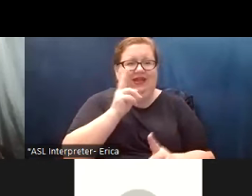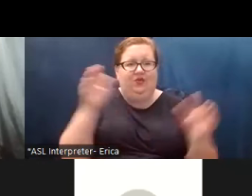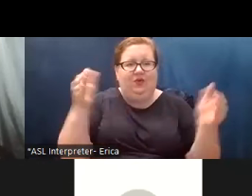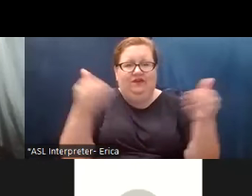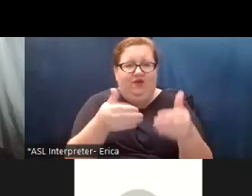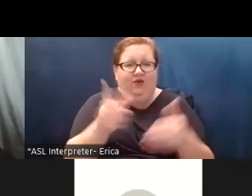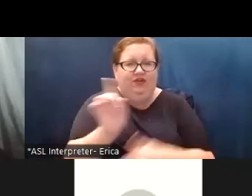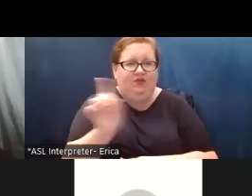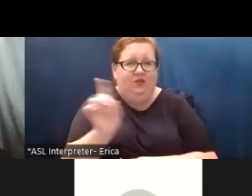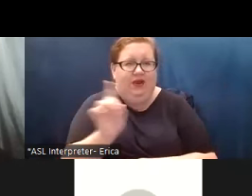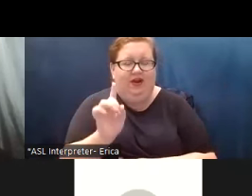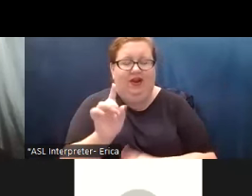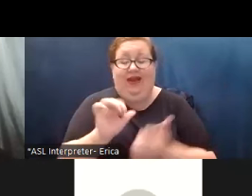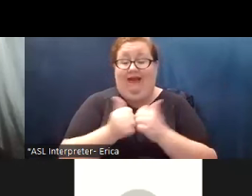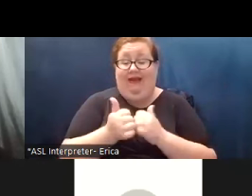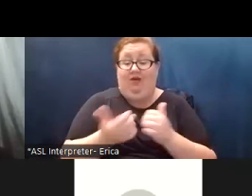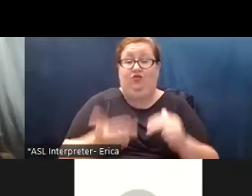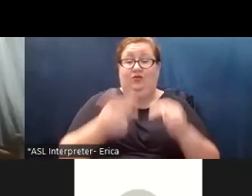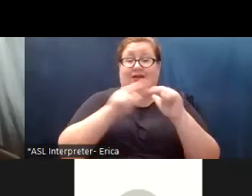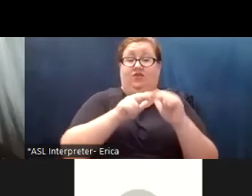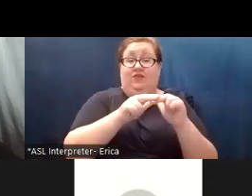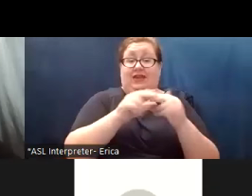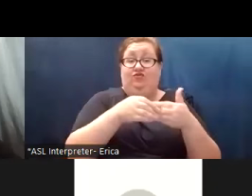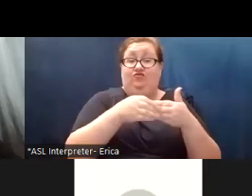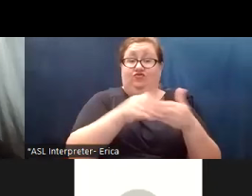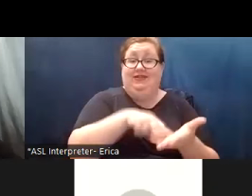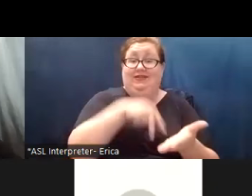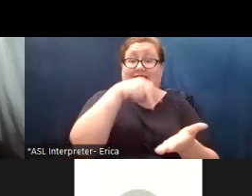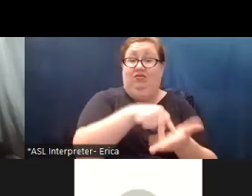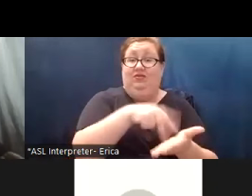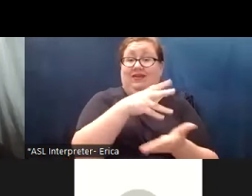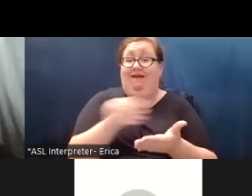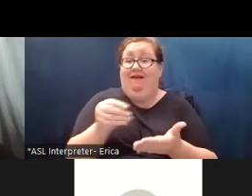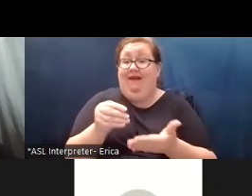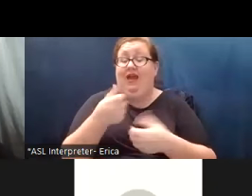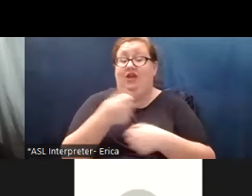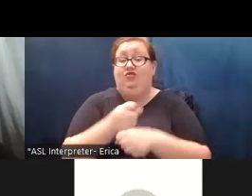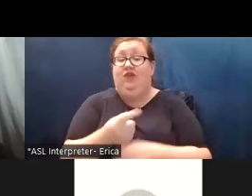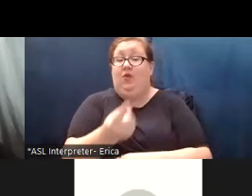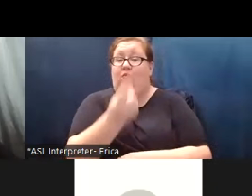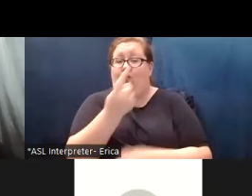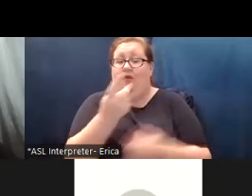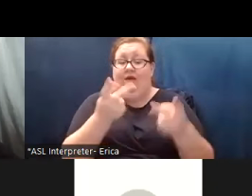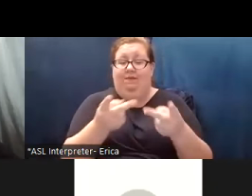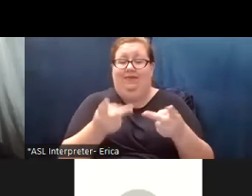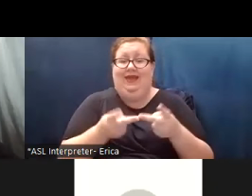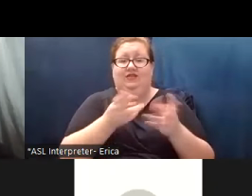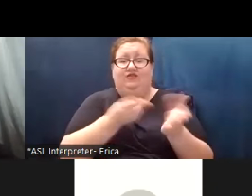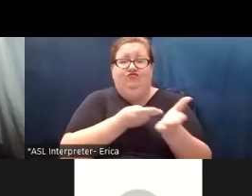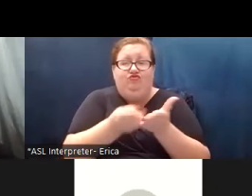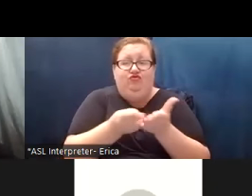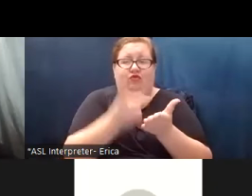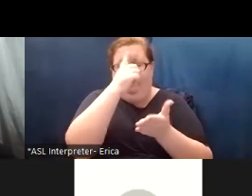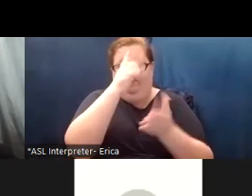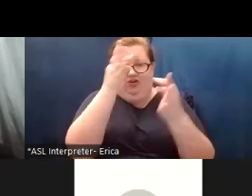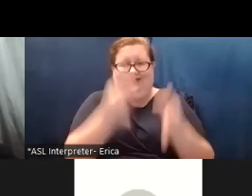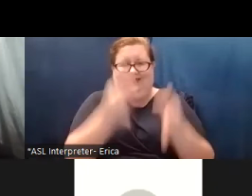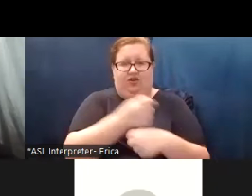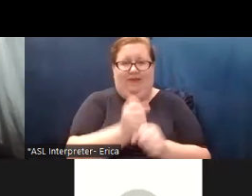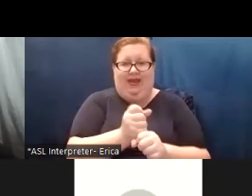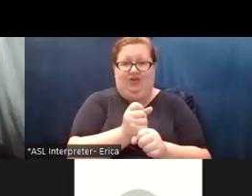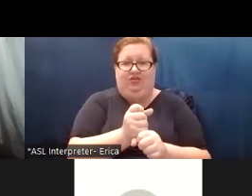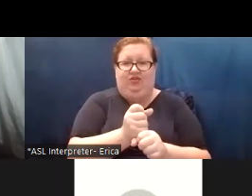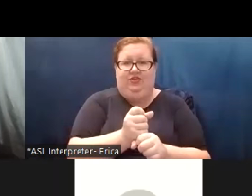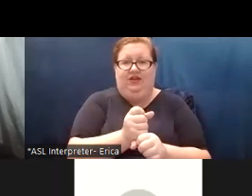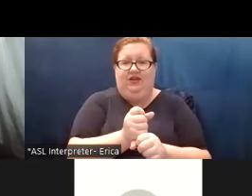to increase resilience, and also this idea of creating of a single source of truth for decision makers, sort of having one source of information